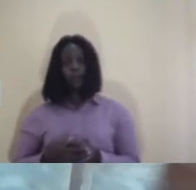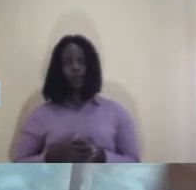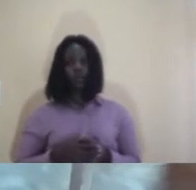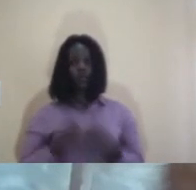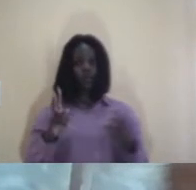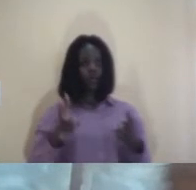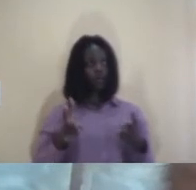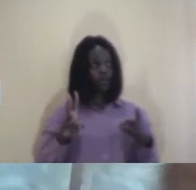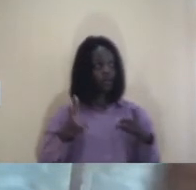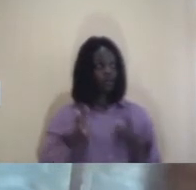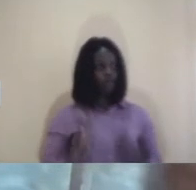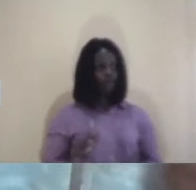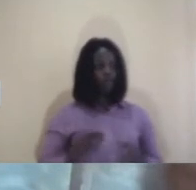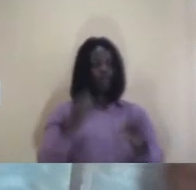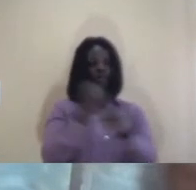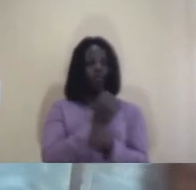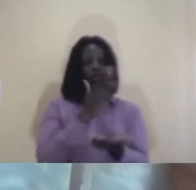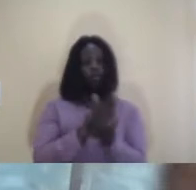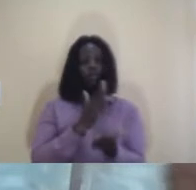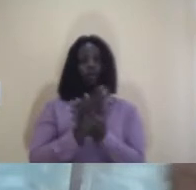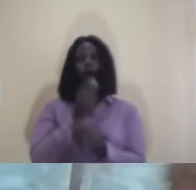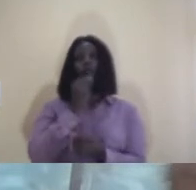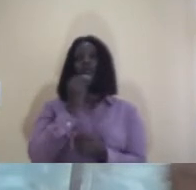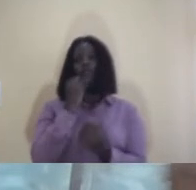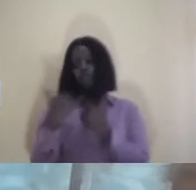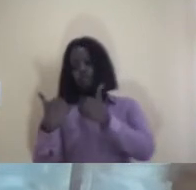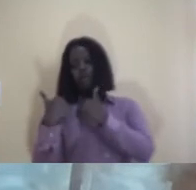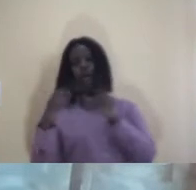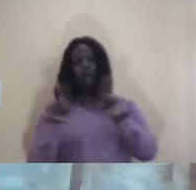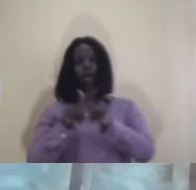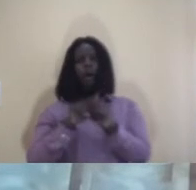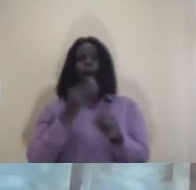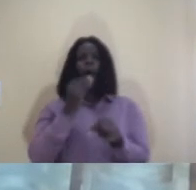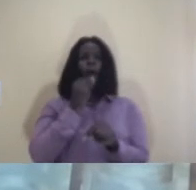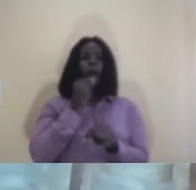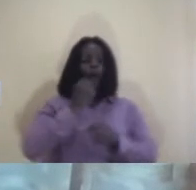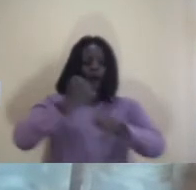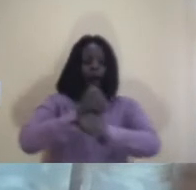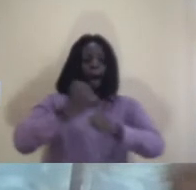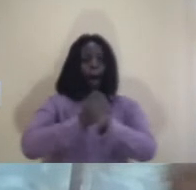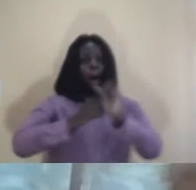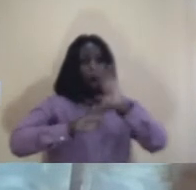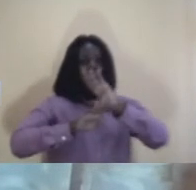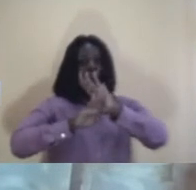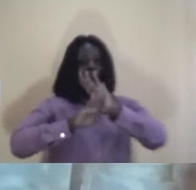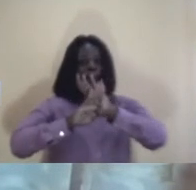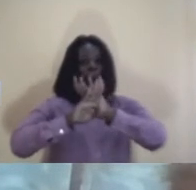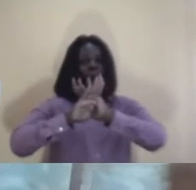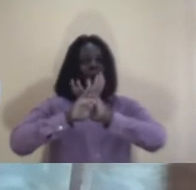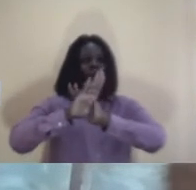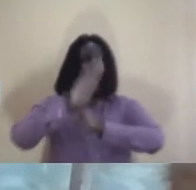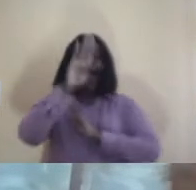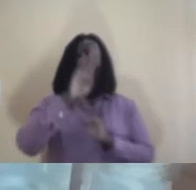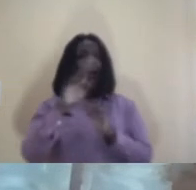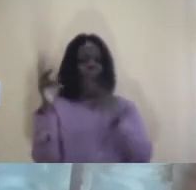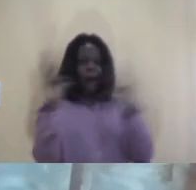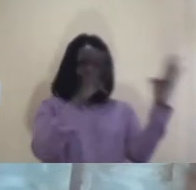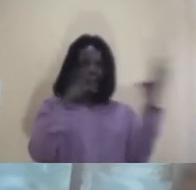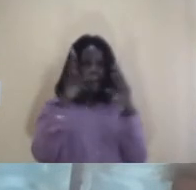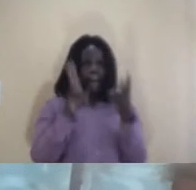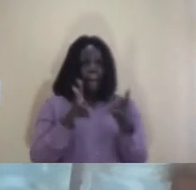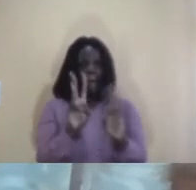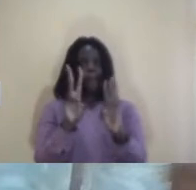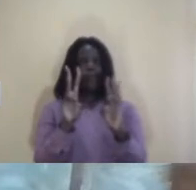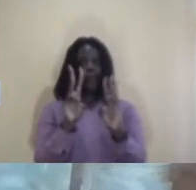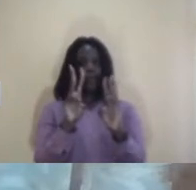food stability and that food production increases, a climate smart approach is required. In tackling